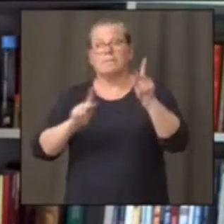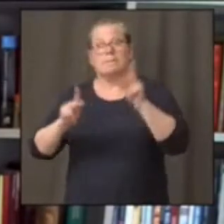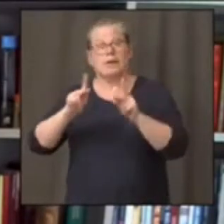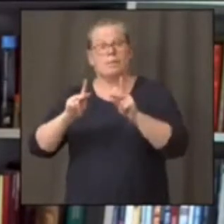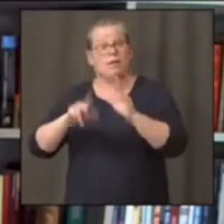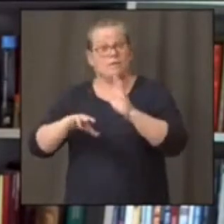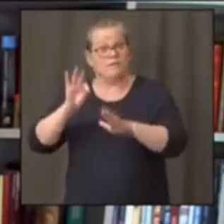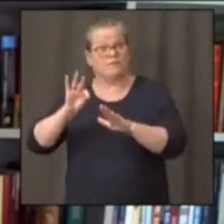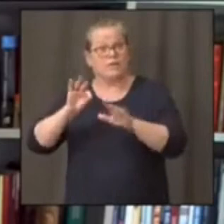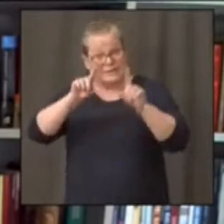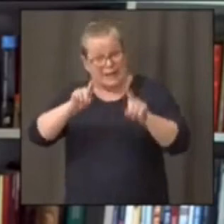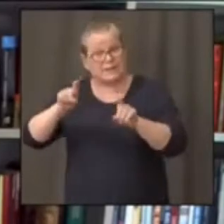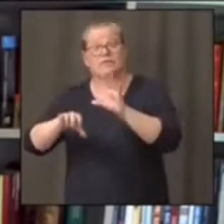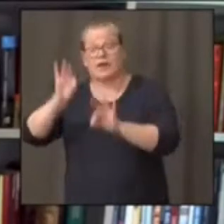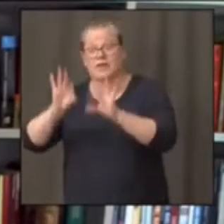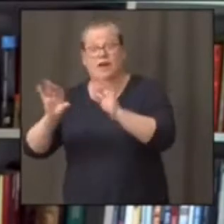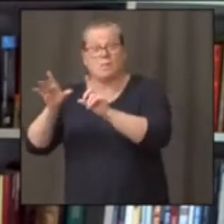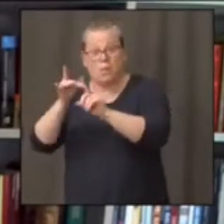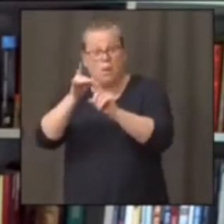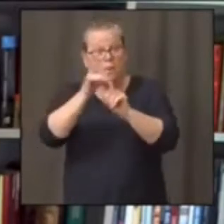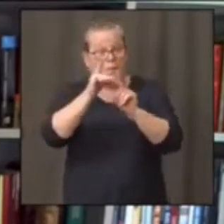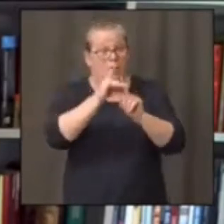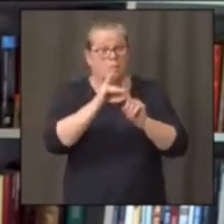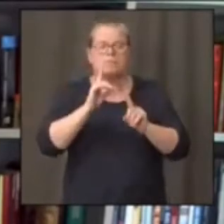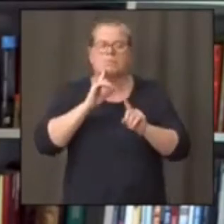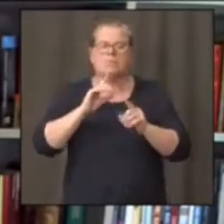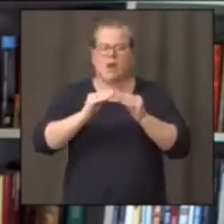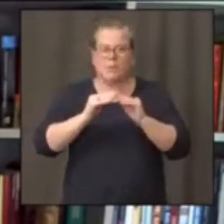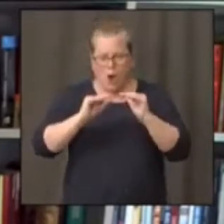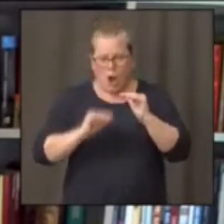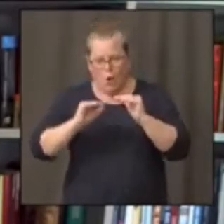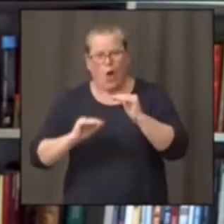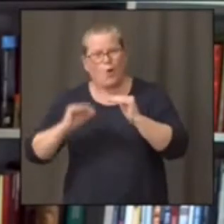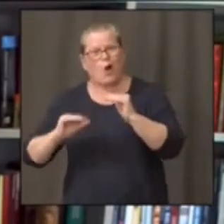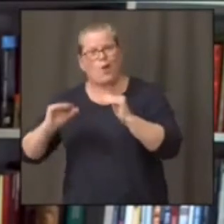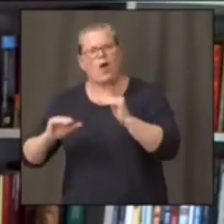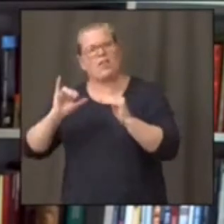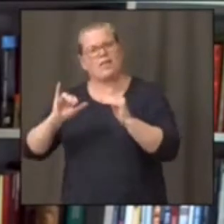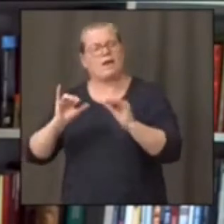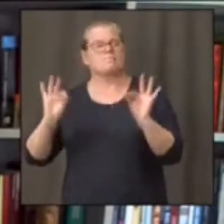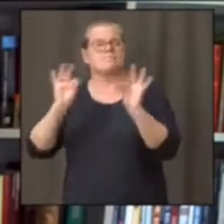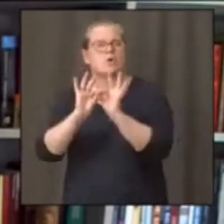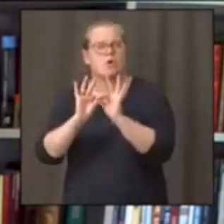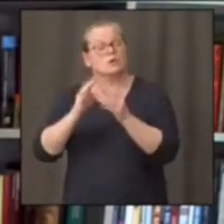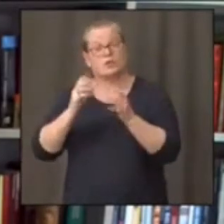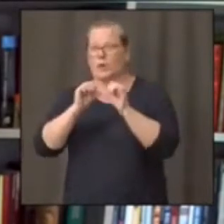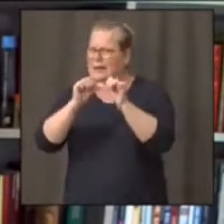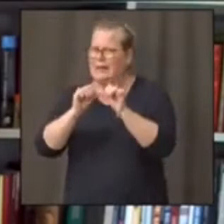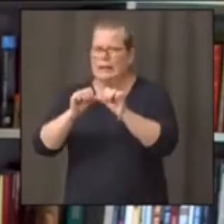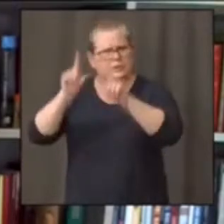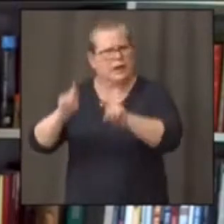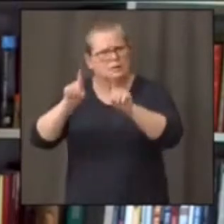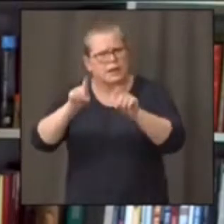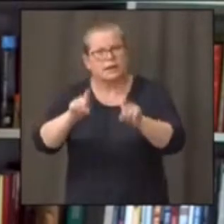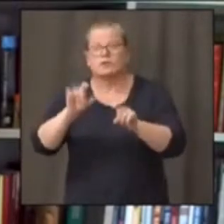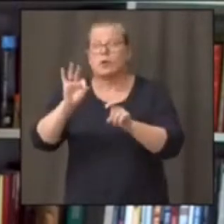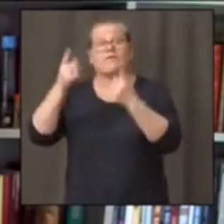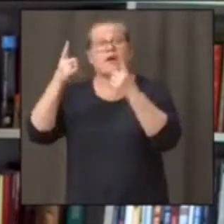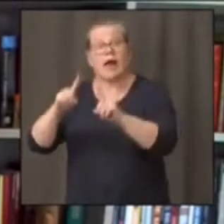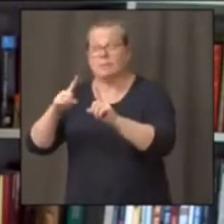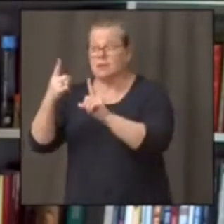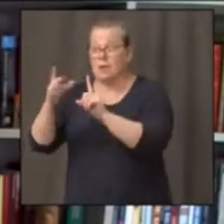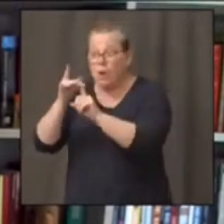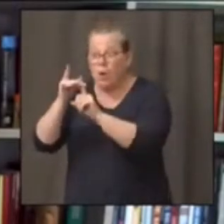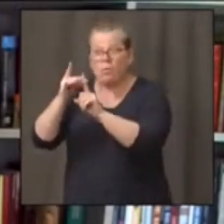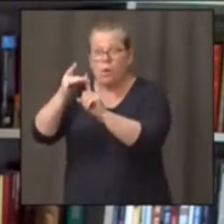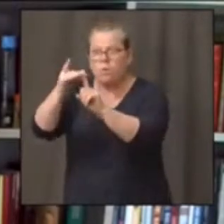as long as we can keep those two things, we can keep the testing up so we can detect outbreaks. And if we can do